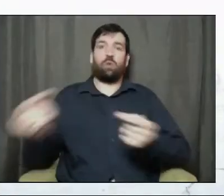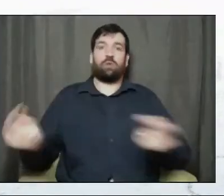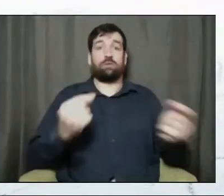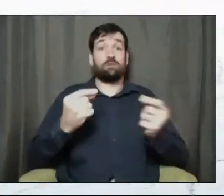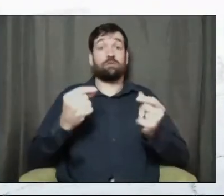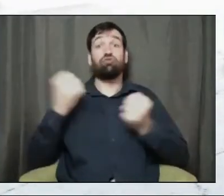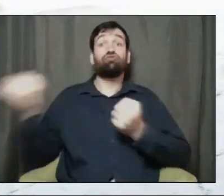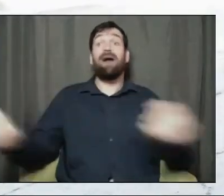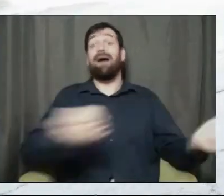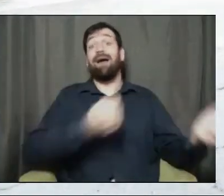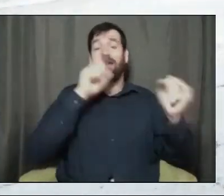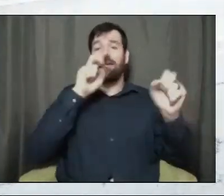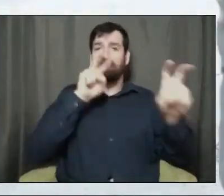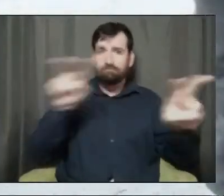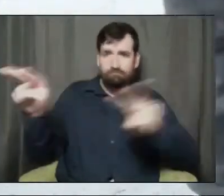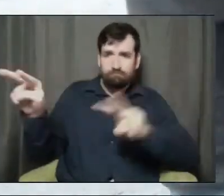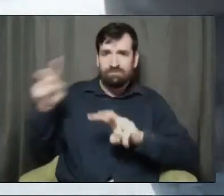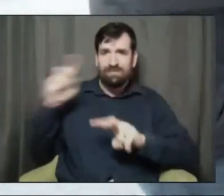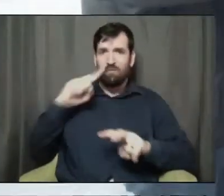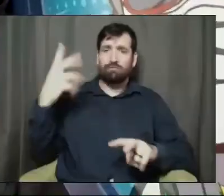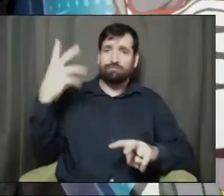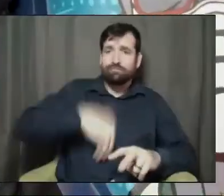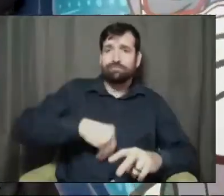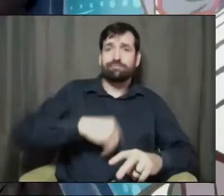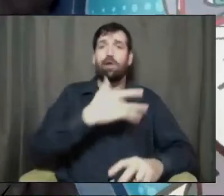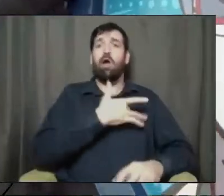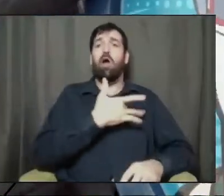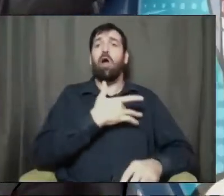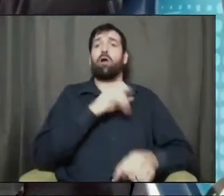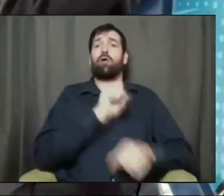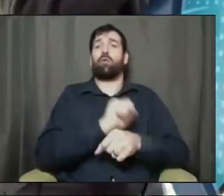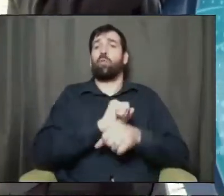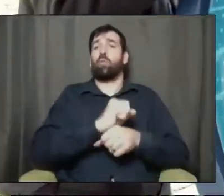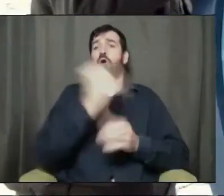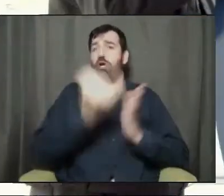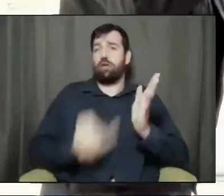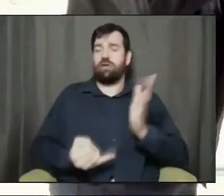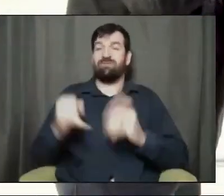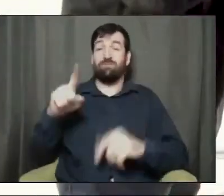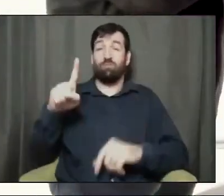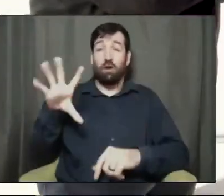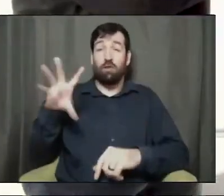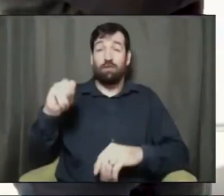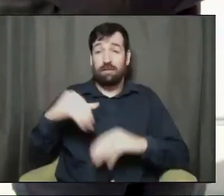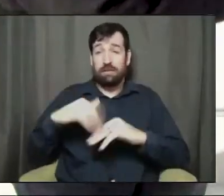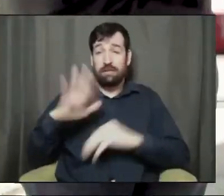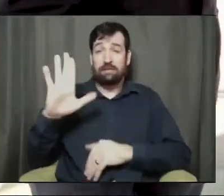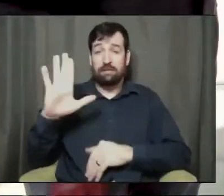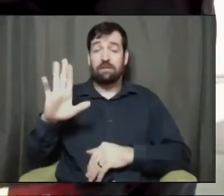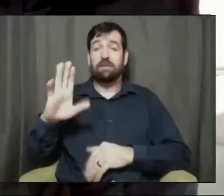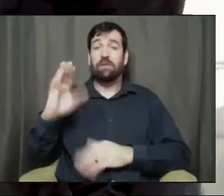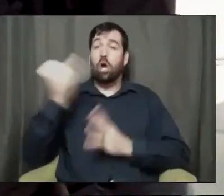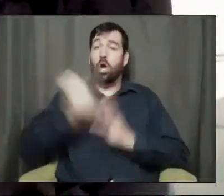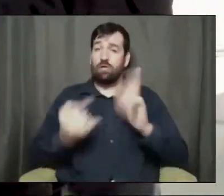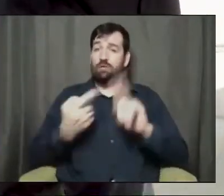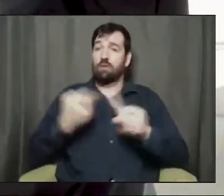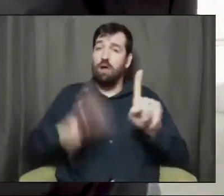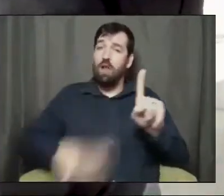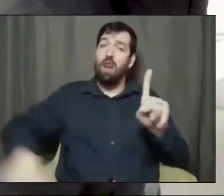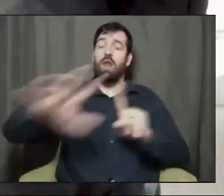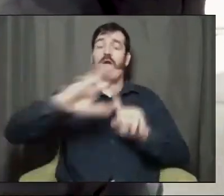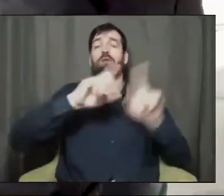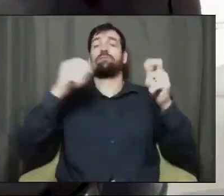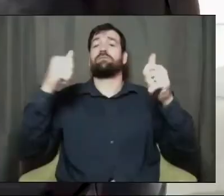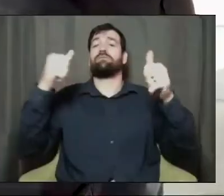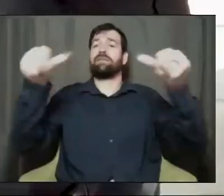eyes peeled for some gorgeous heart work. More than 150 giant hearts decorated by artists across the area are on display. This is